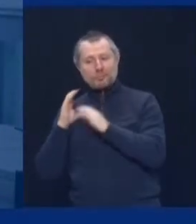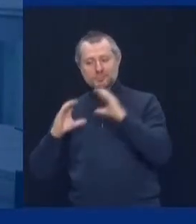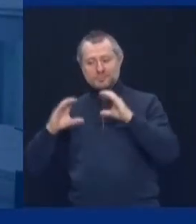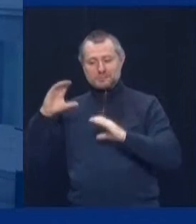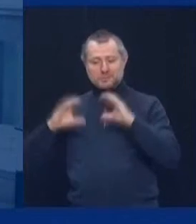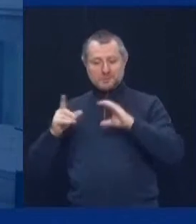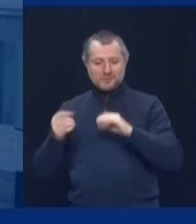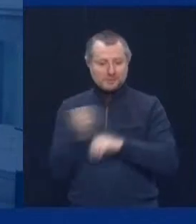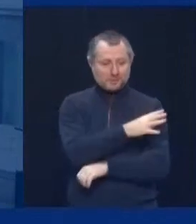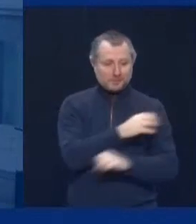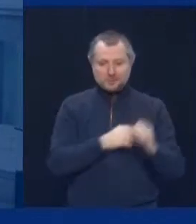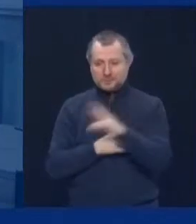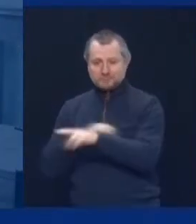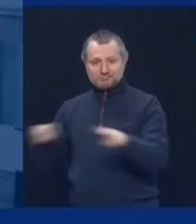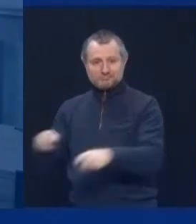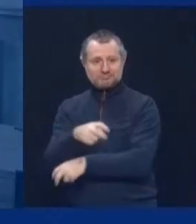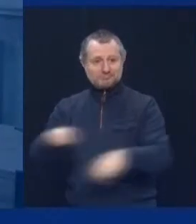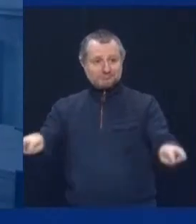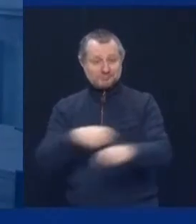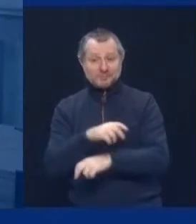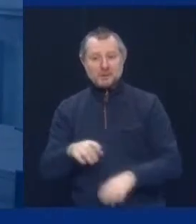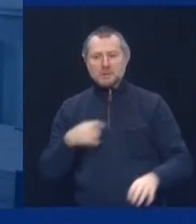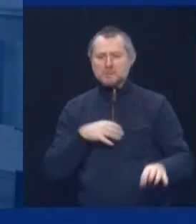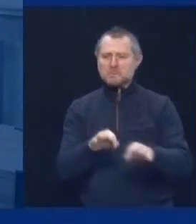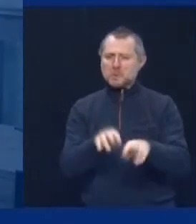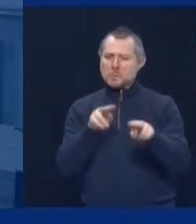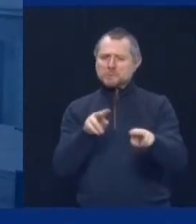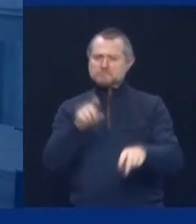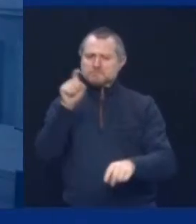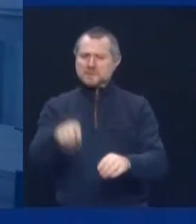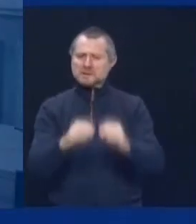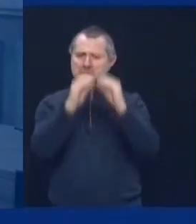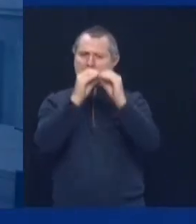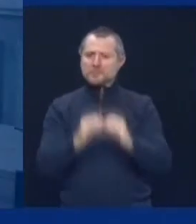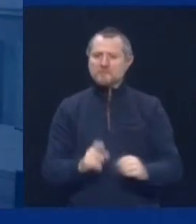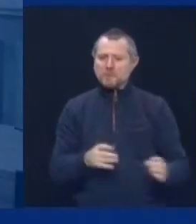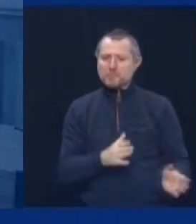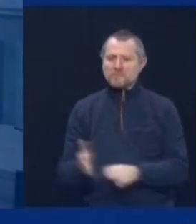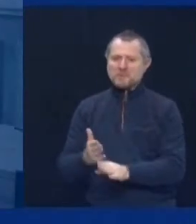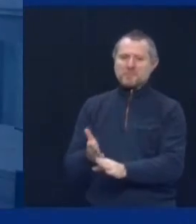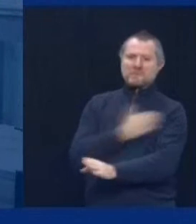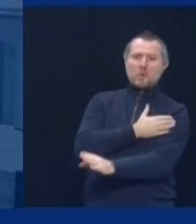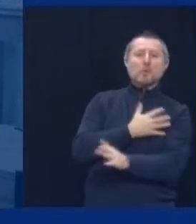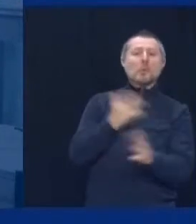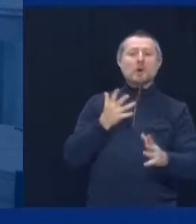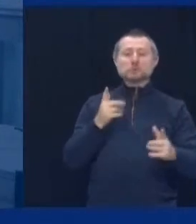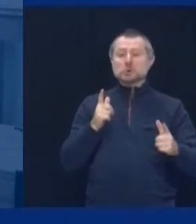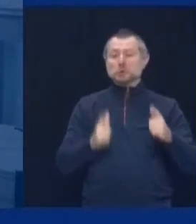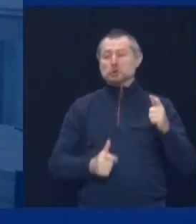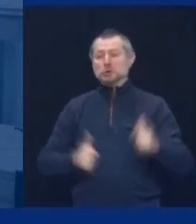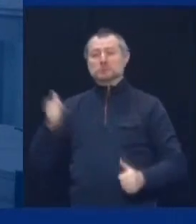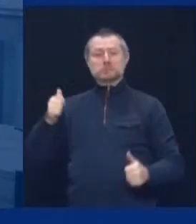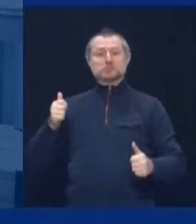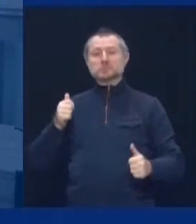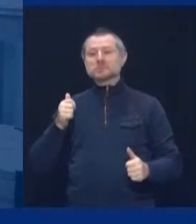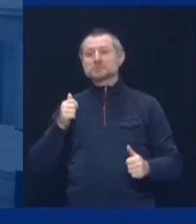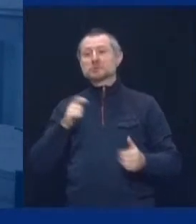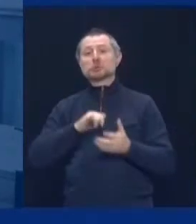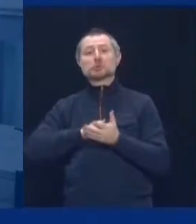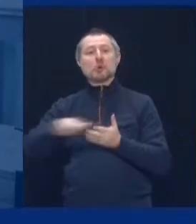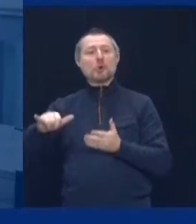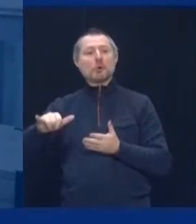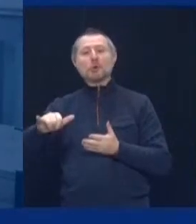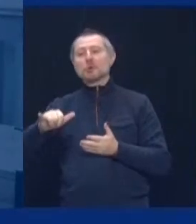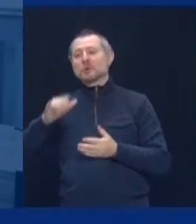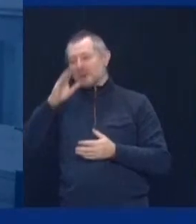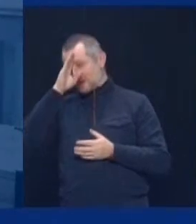to watch the numbers, and they need to be prepared. Greater New York Hospital Association, Ken Rasky, is a real pro. He's